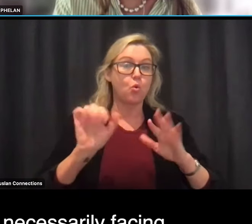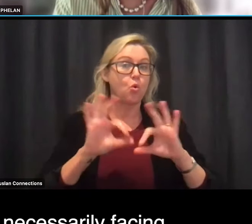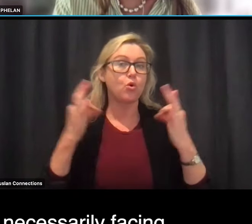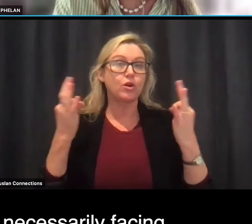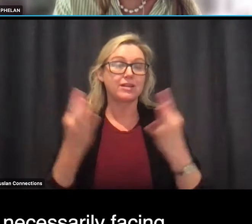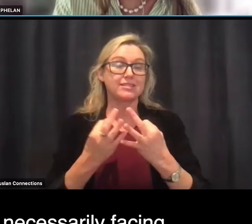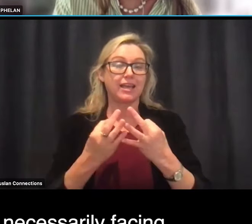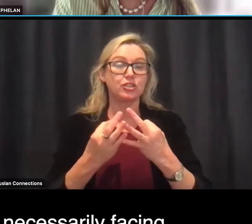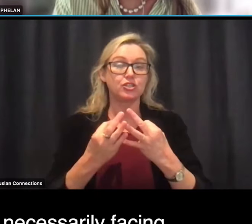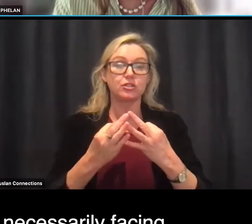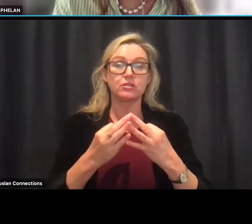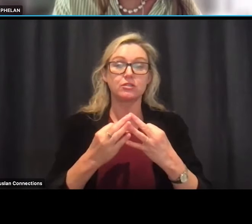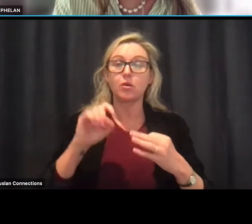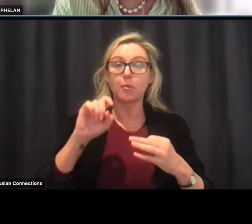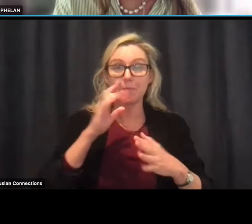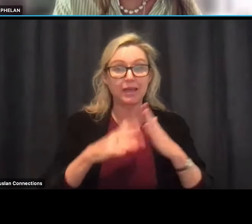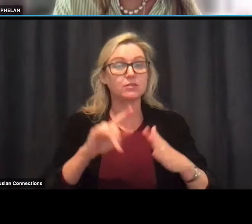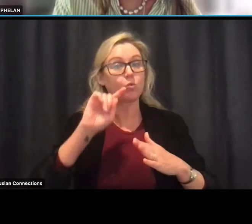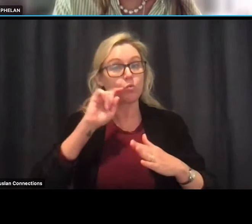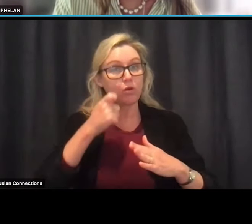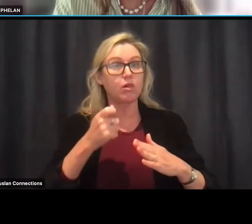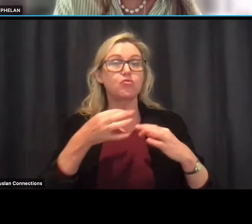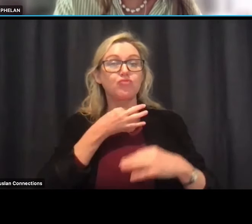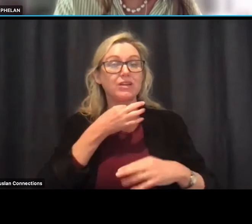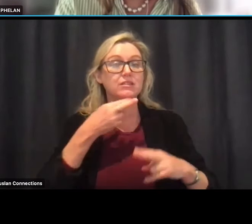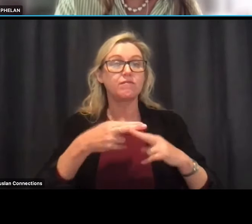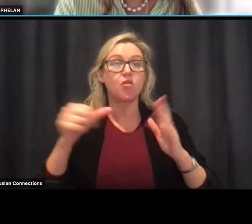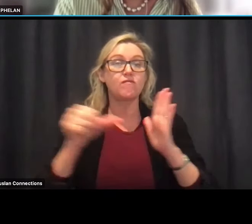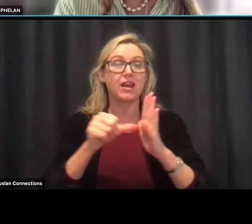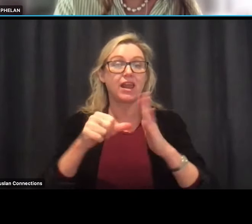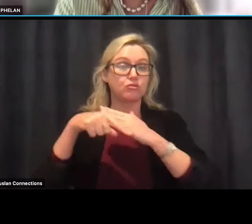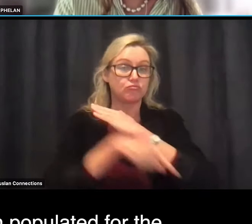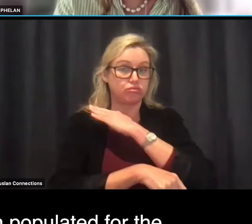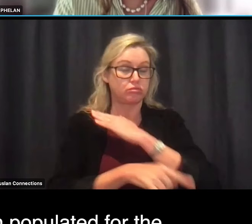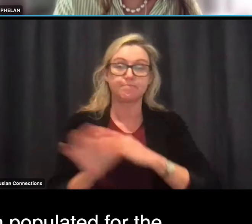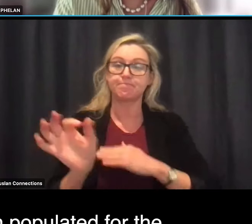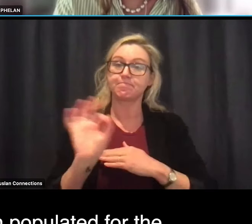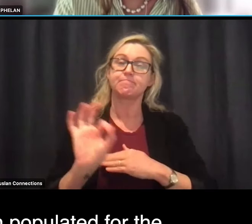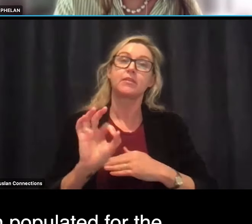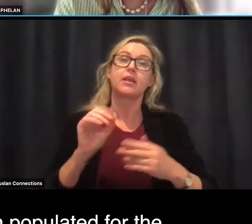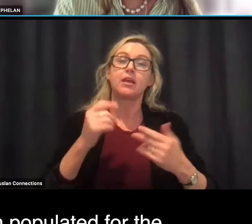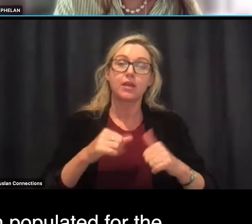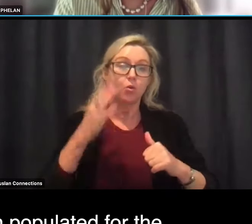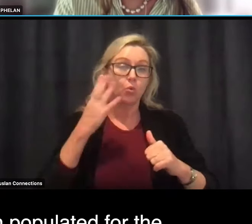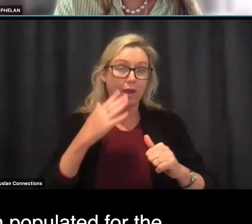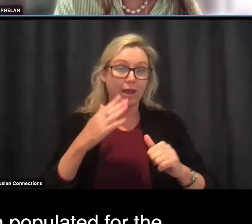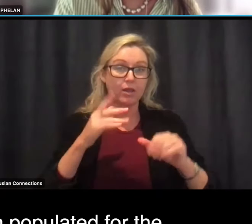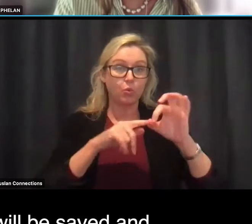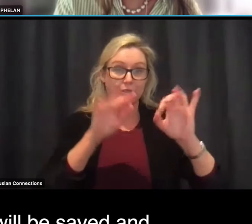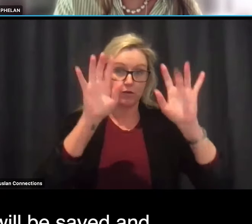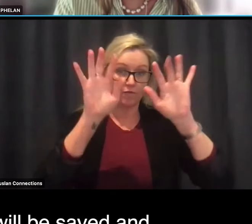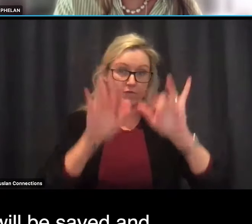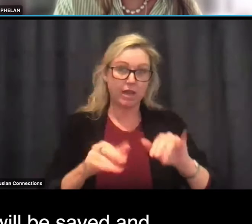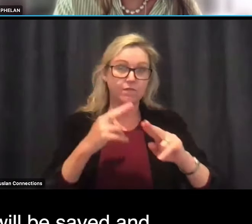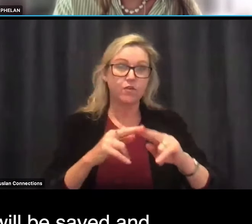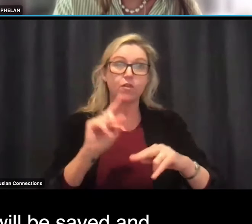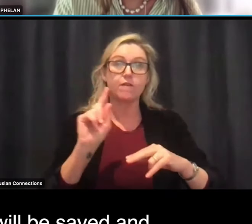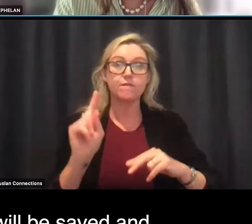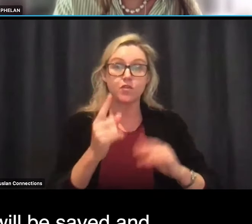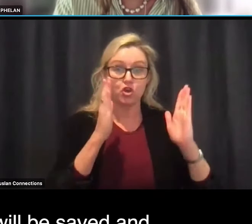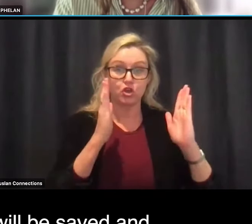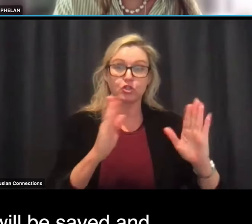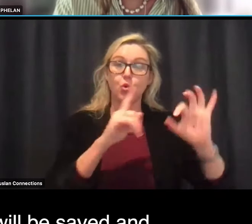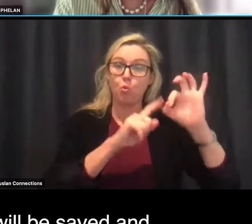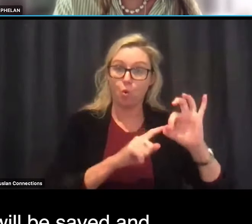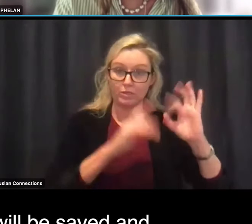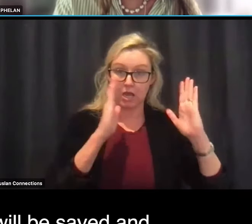is necessarily facing financial risk. Once the questions have been populated for the first quarter,